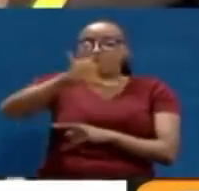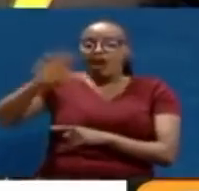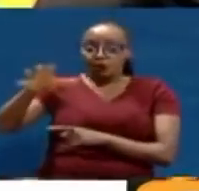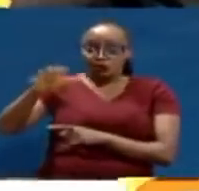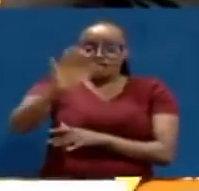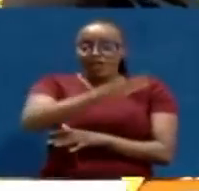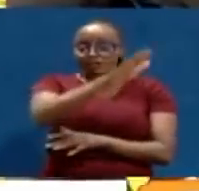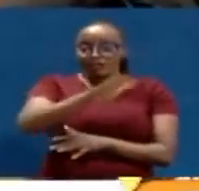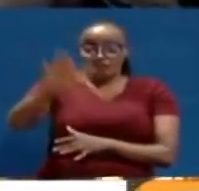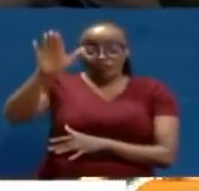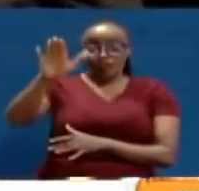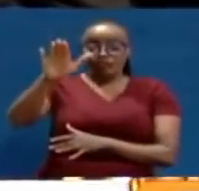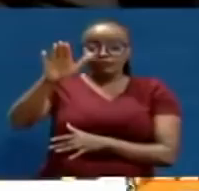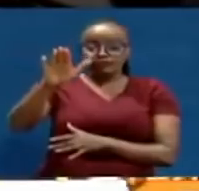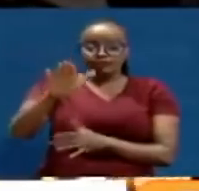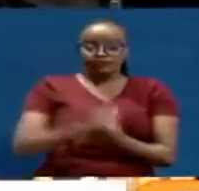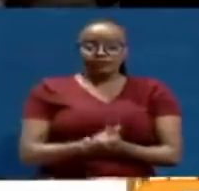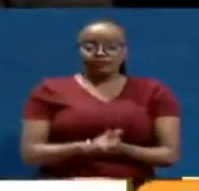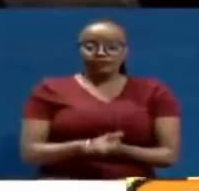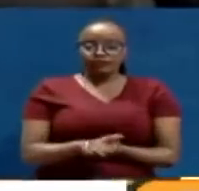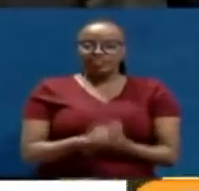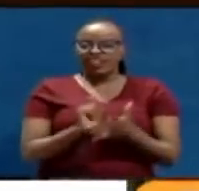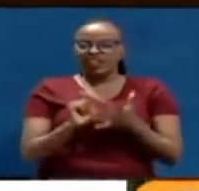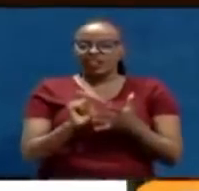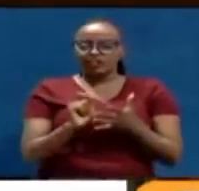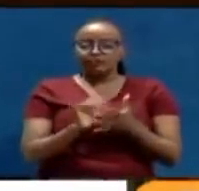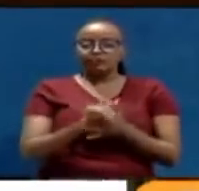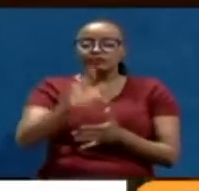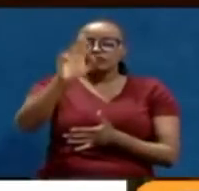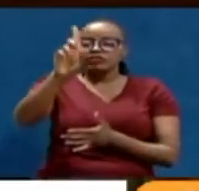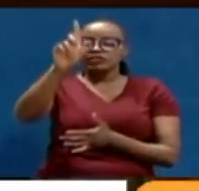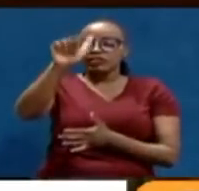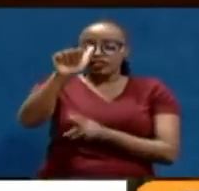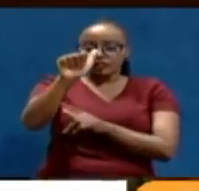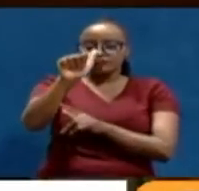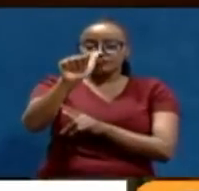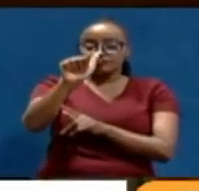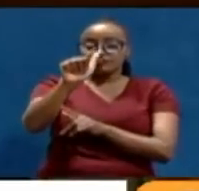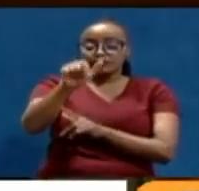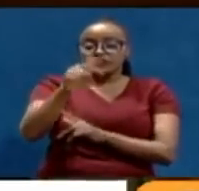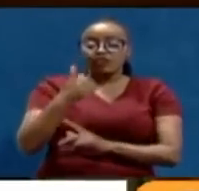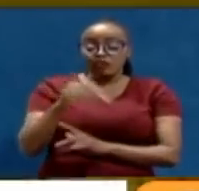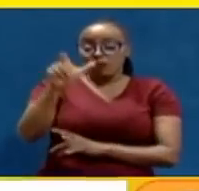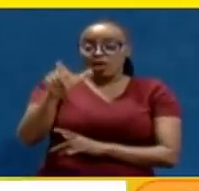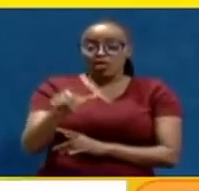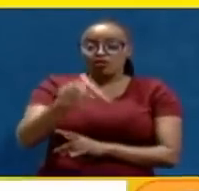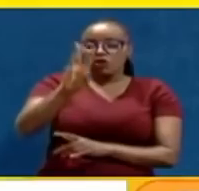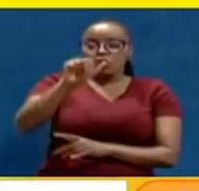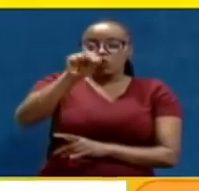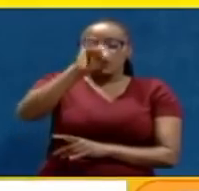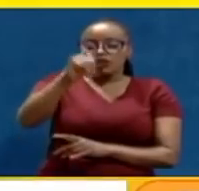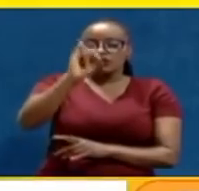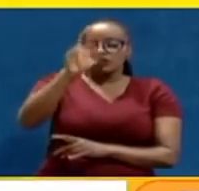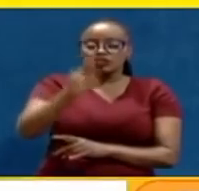clerk. UDA! UDA! UDA! United Democratic Alliance UDA candidate Margaret